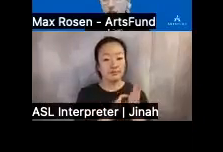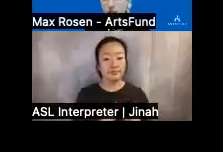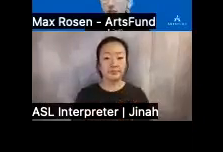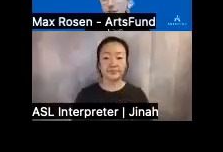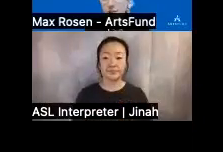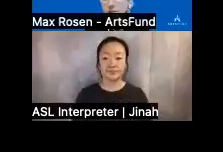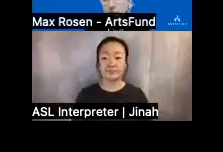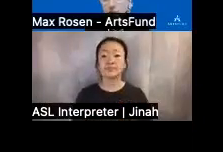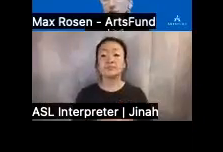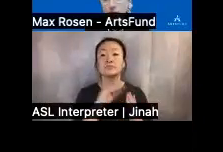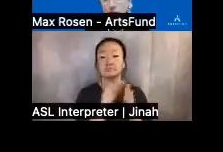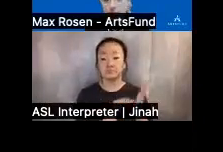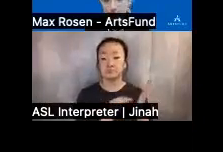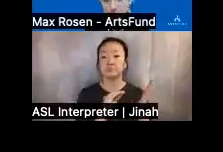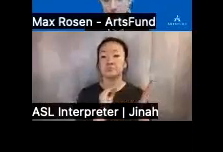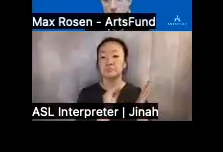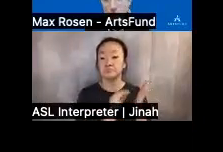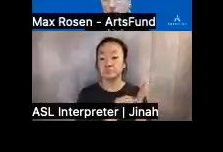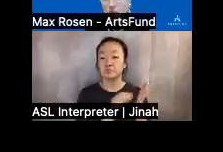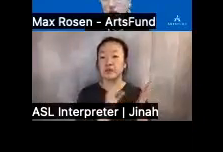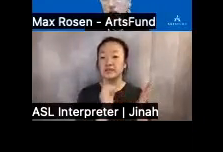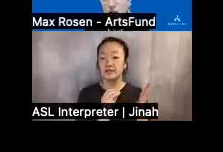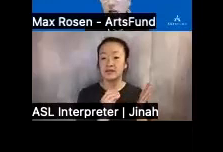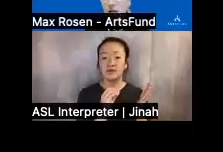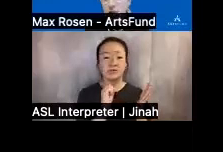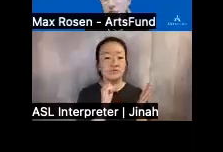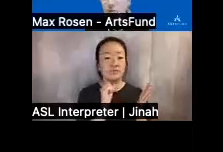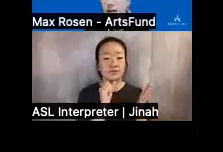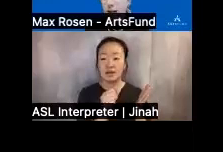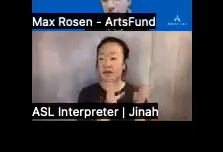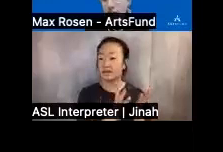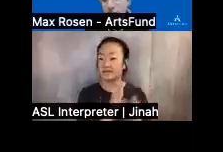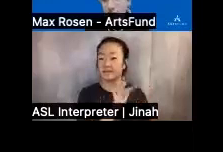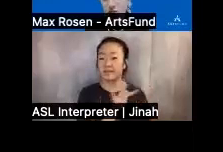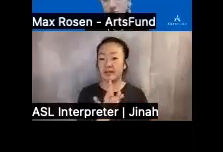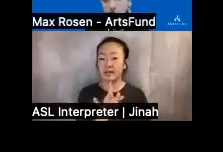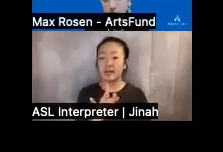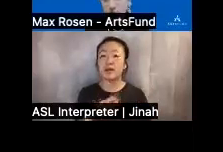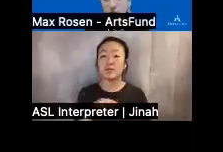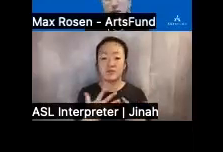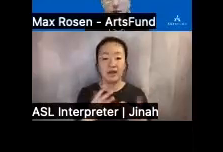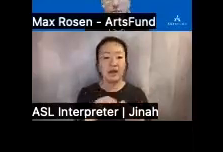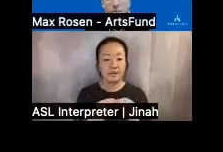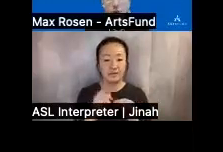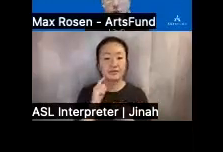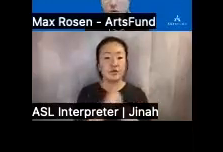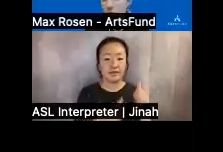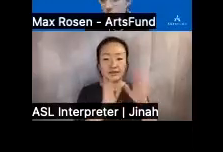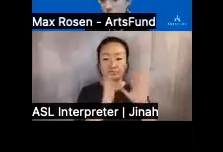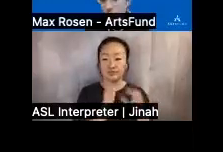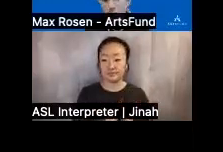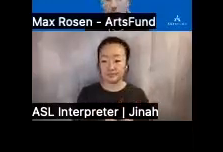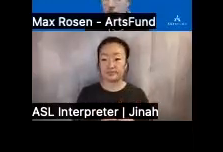a 0 instead of leaving a field blank. Also provide head counts for each group. Use